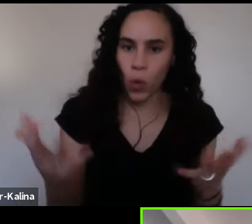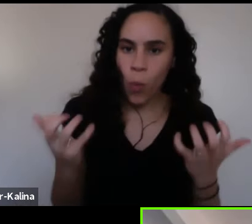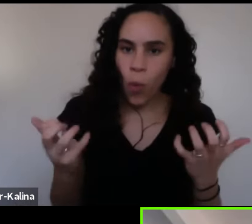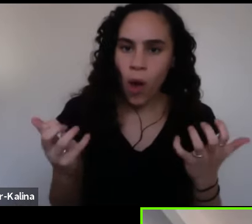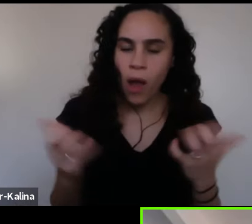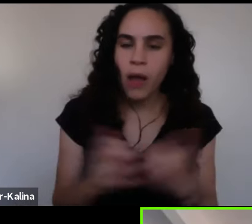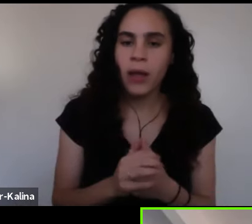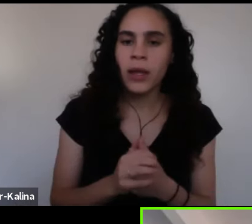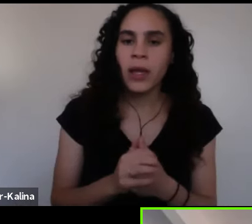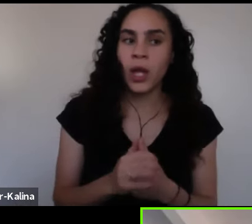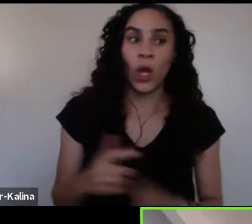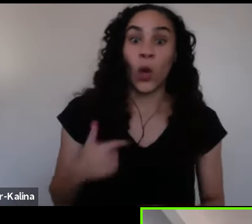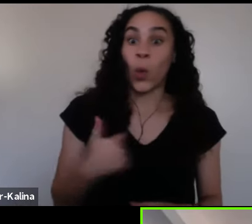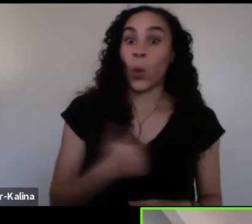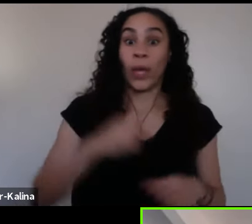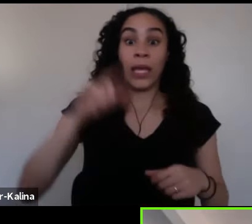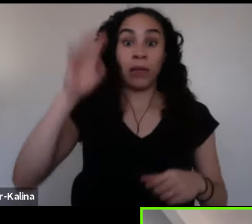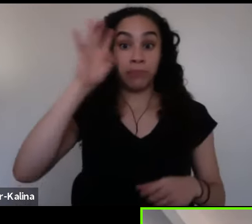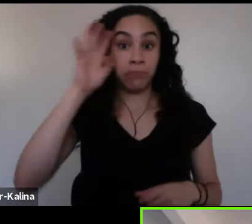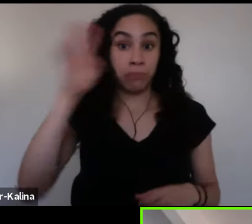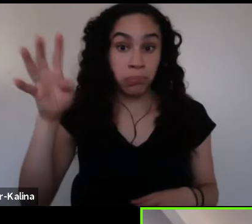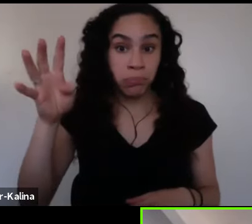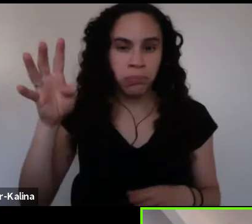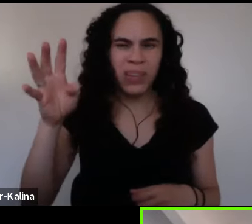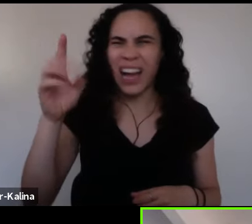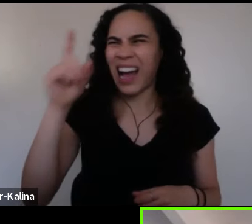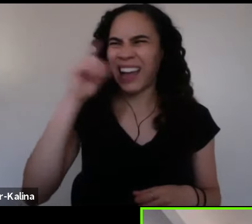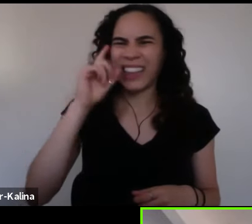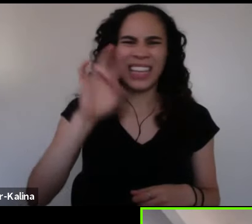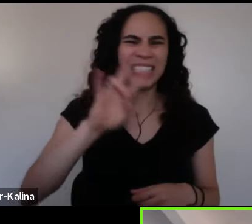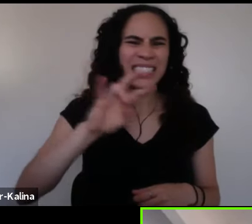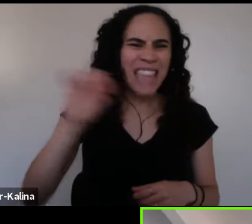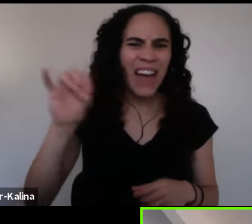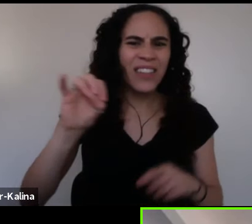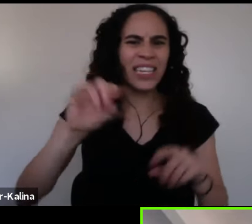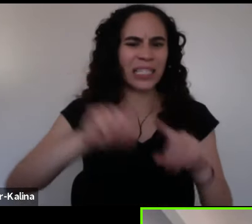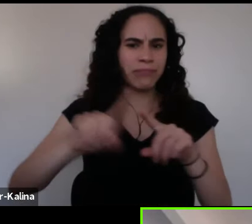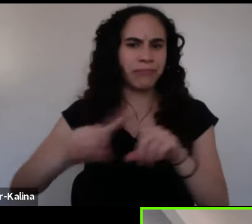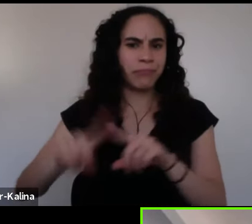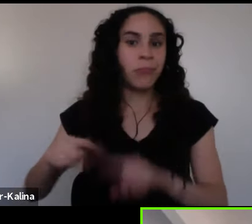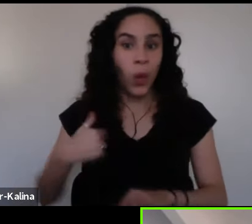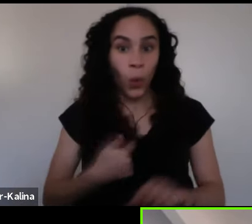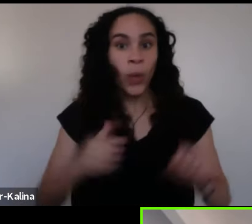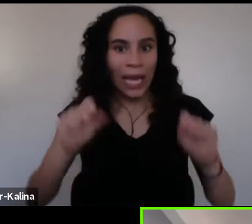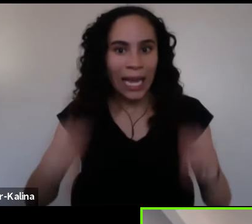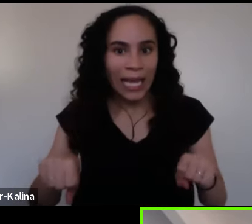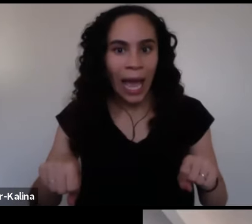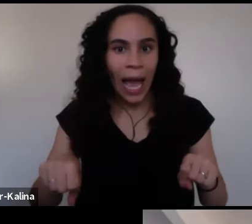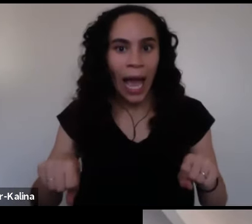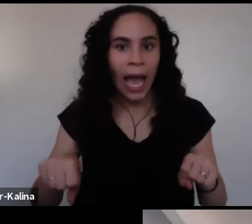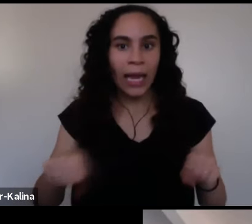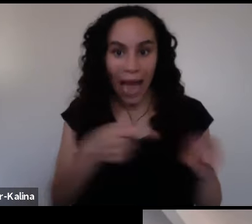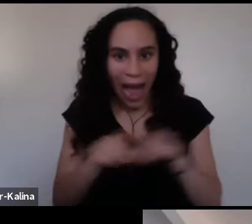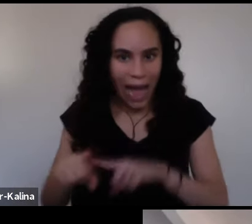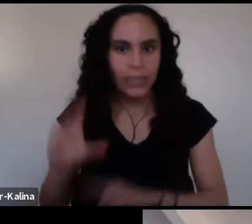And we came up with, I think, like over 70 different things that we can do as a company.